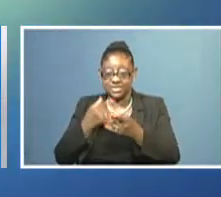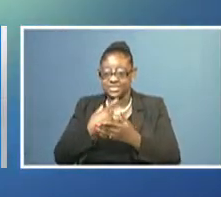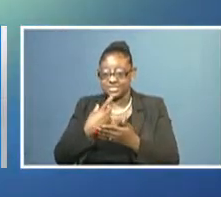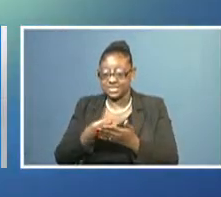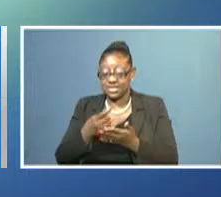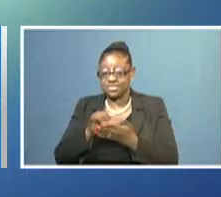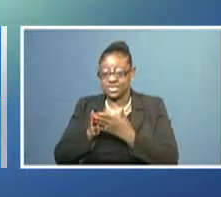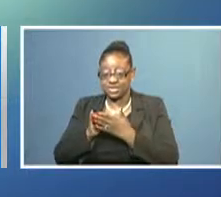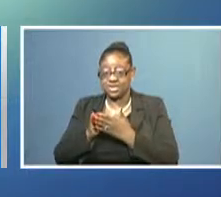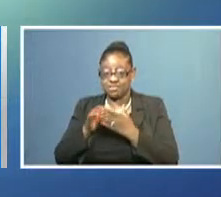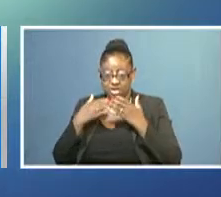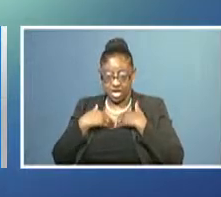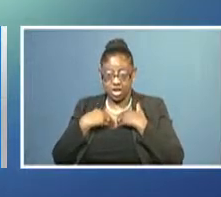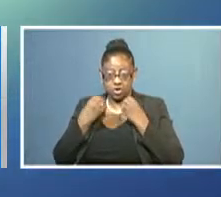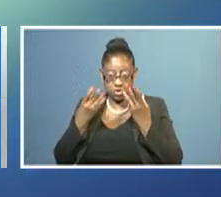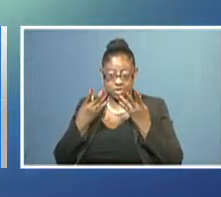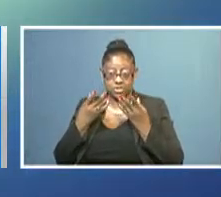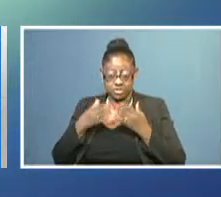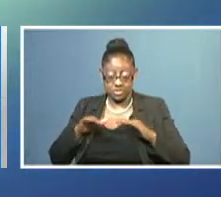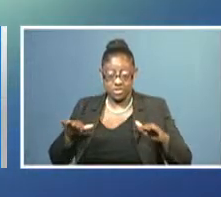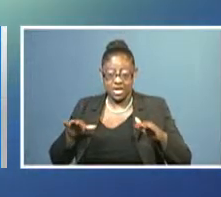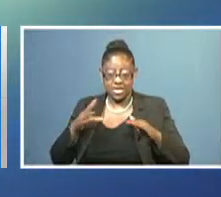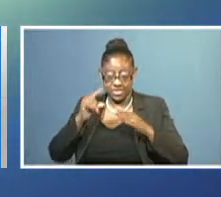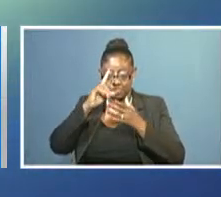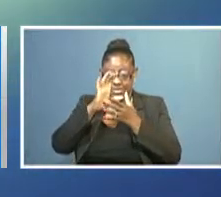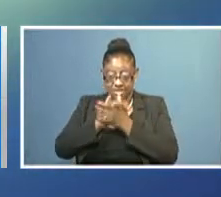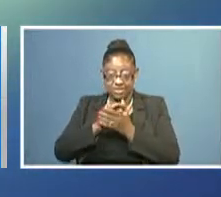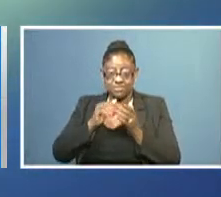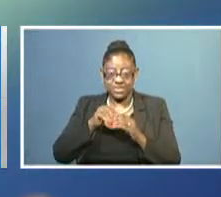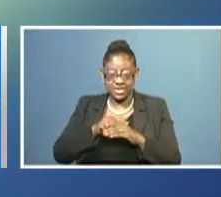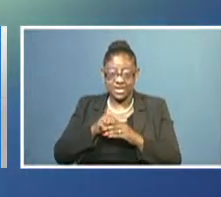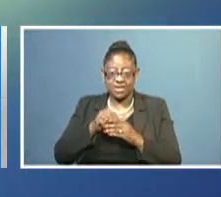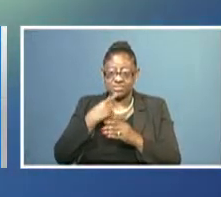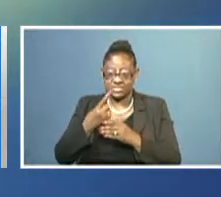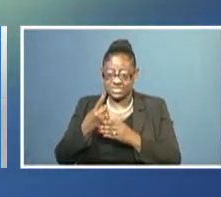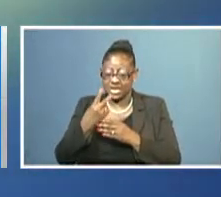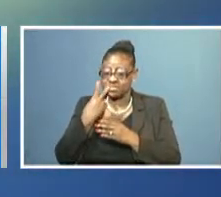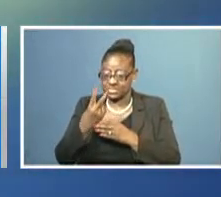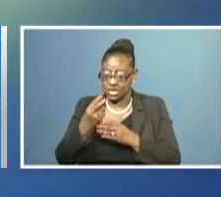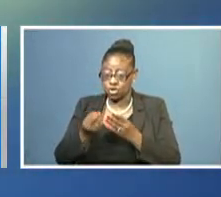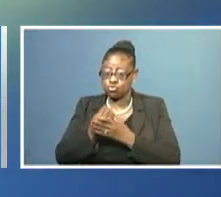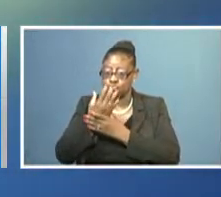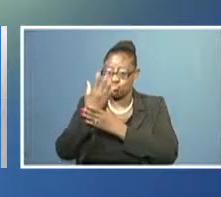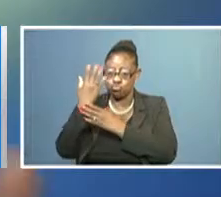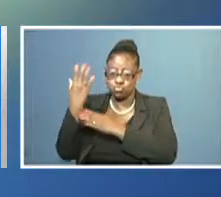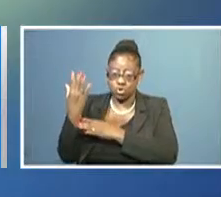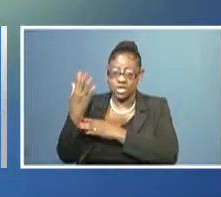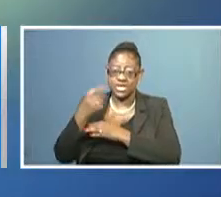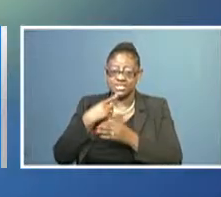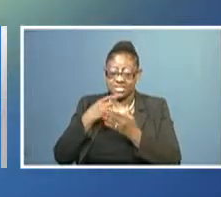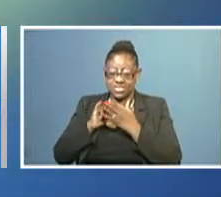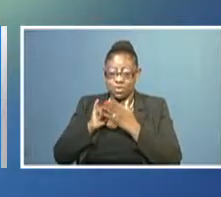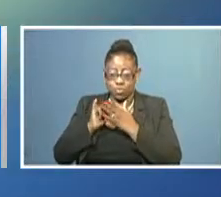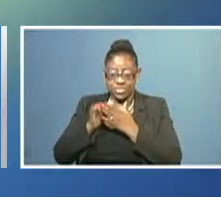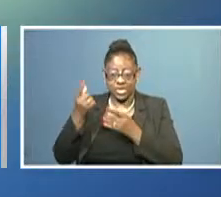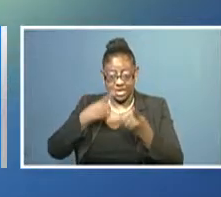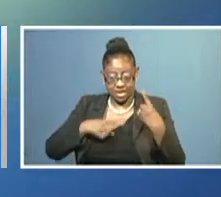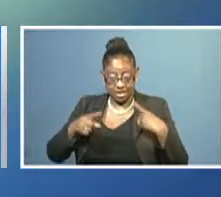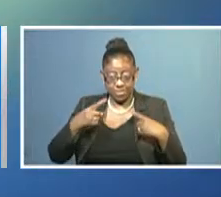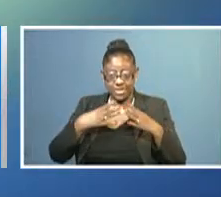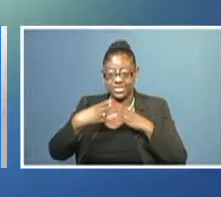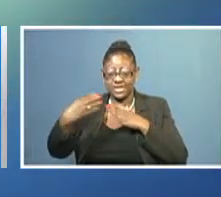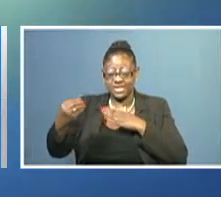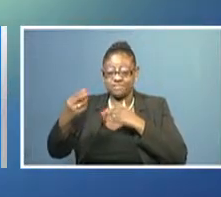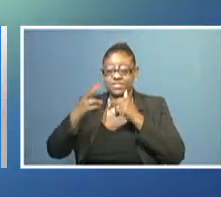very good turnout. Kids and parents believe in it, and I've seen growth from day one. Every kid that came to the program is not left the same. They continue to